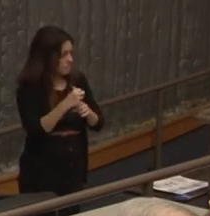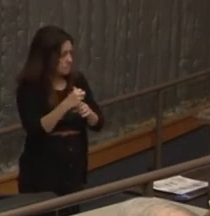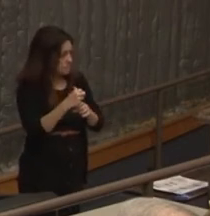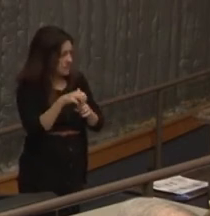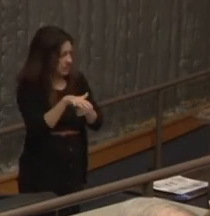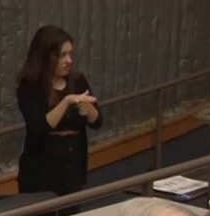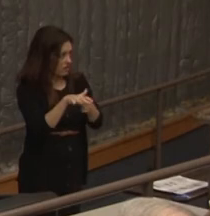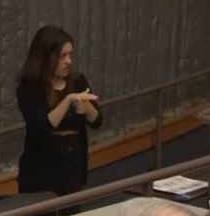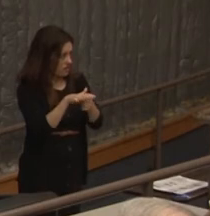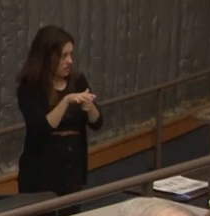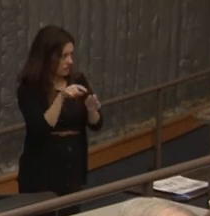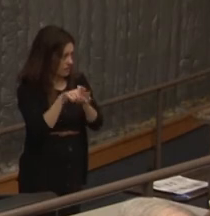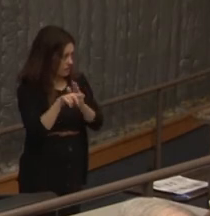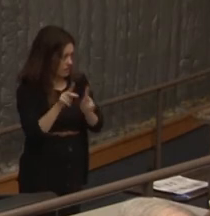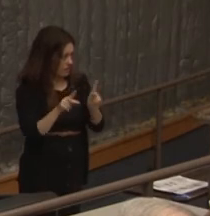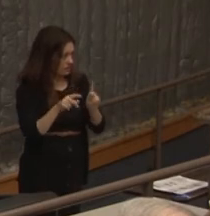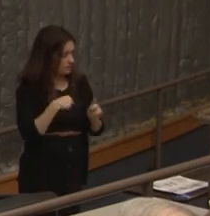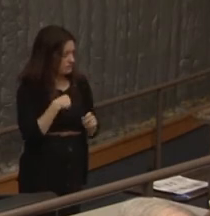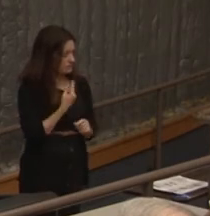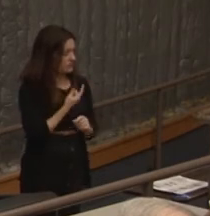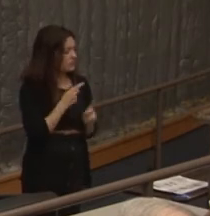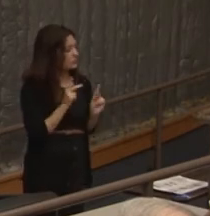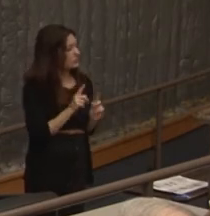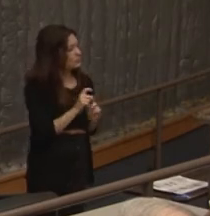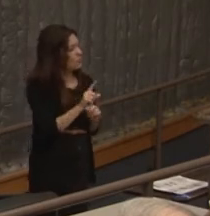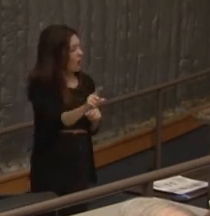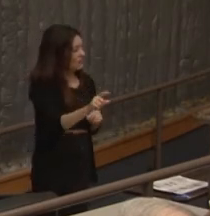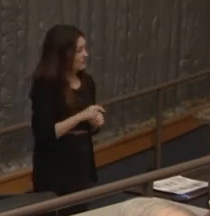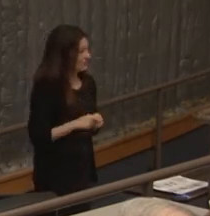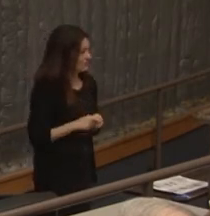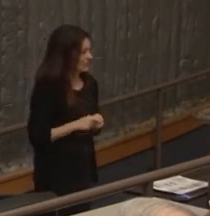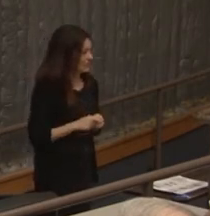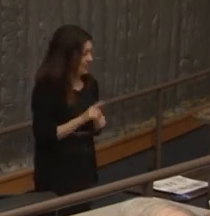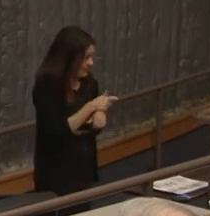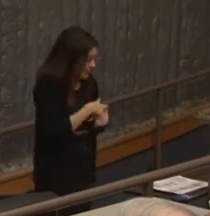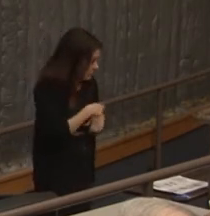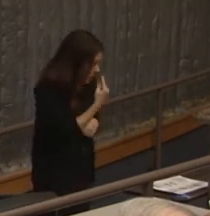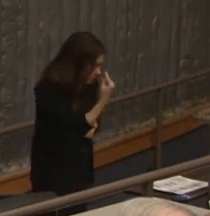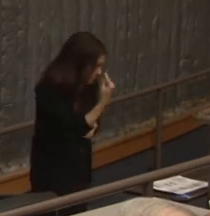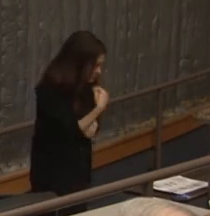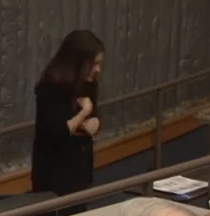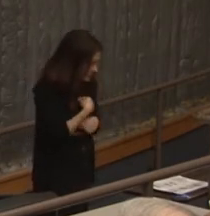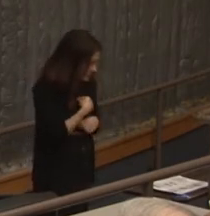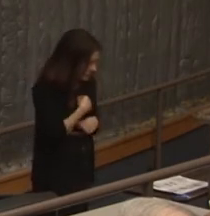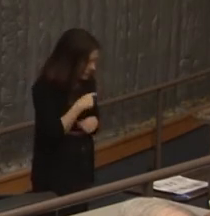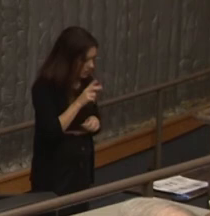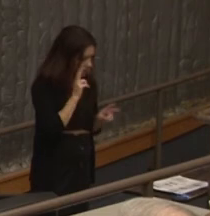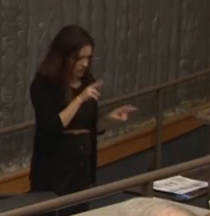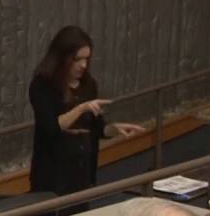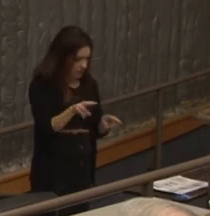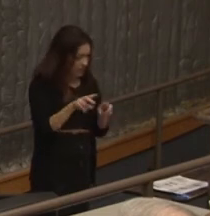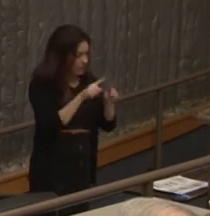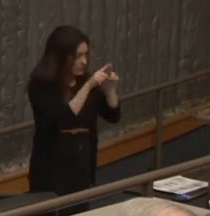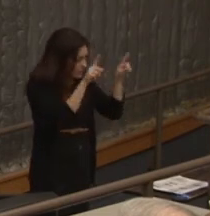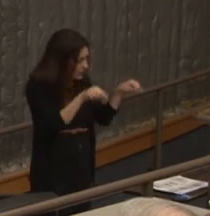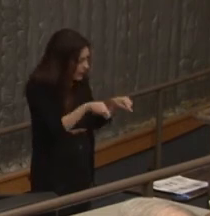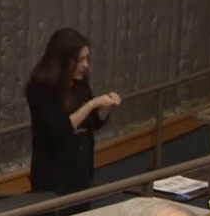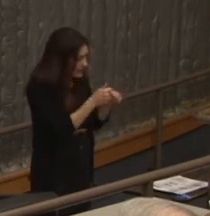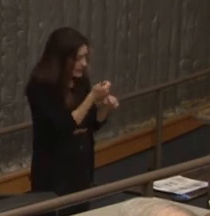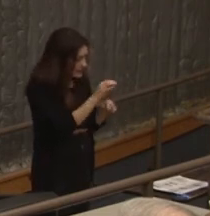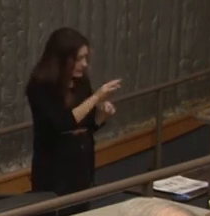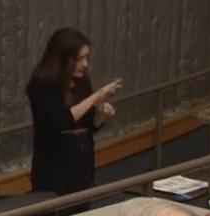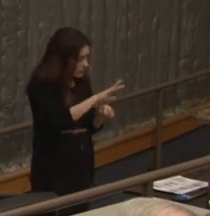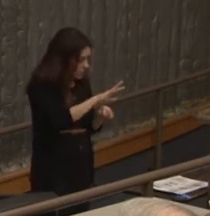left. And I was the only person there. And there was a plaque, 1964, saying, on this